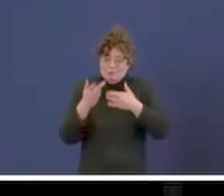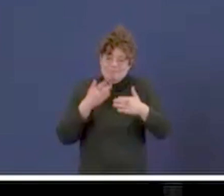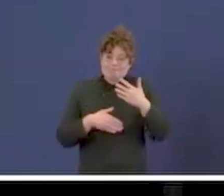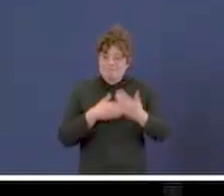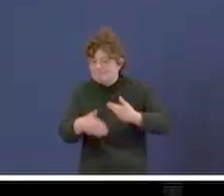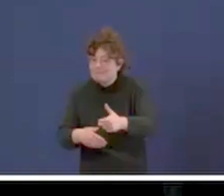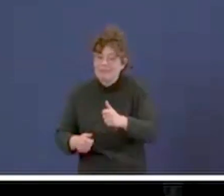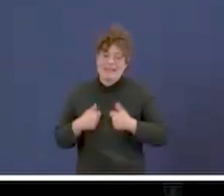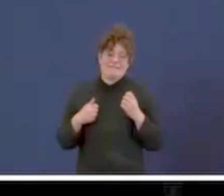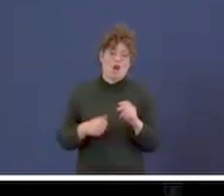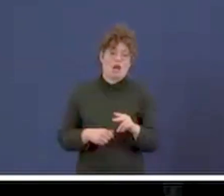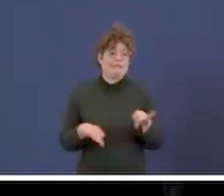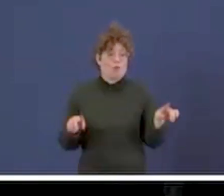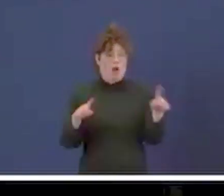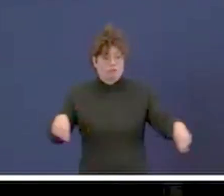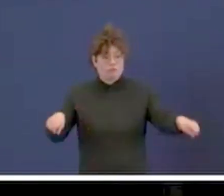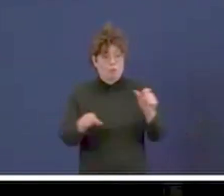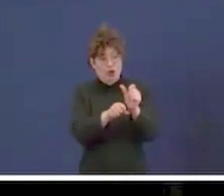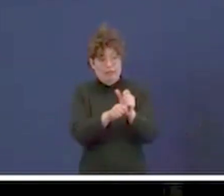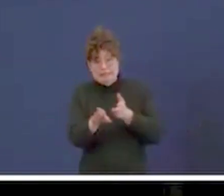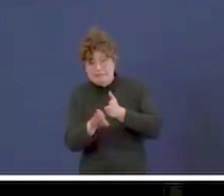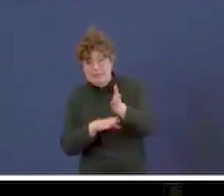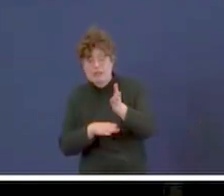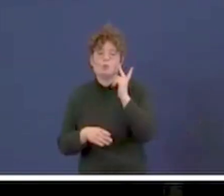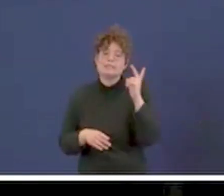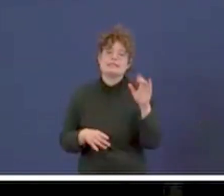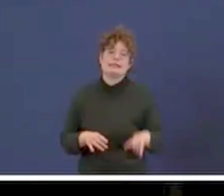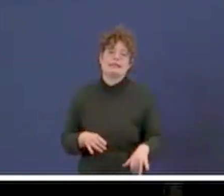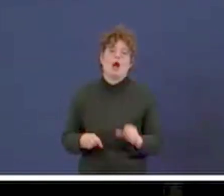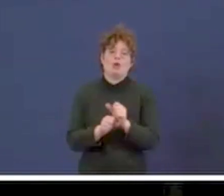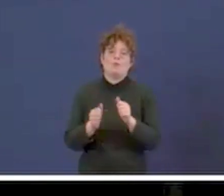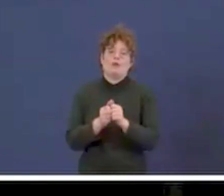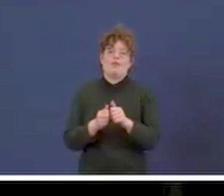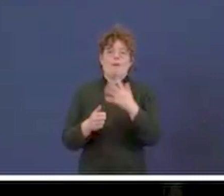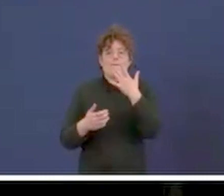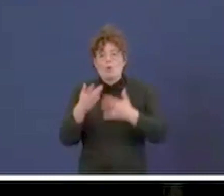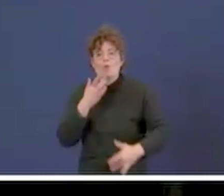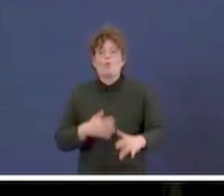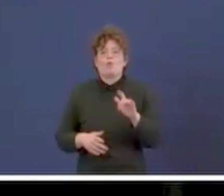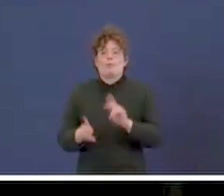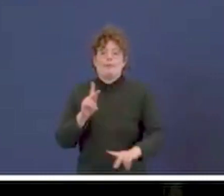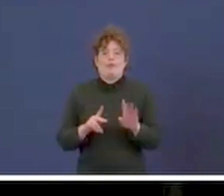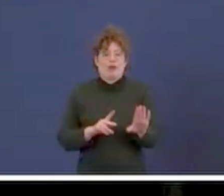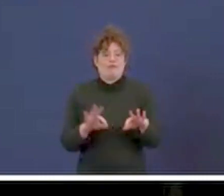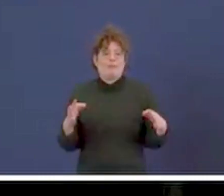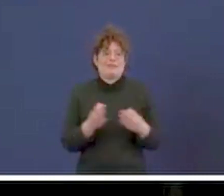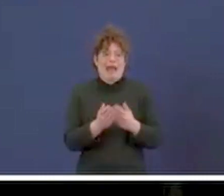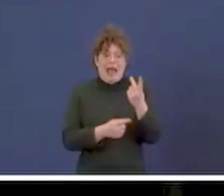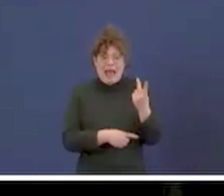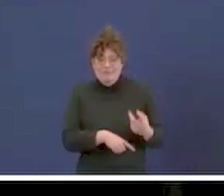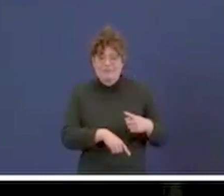work in this field, that's a message. And you will see this as you work with poor families. You will realize half of what you're spending your time